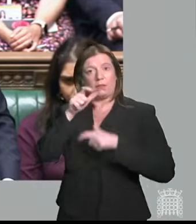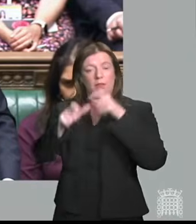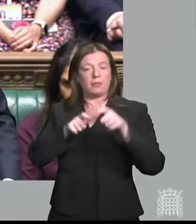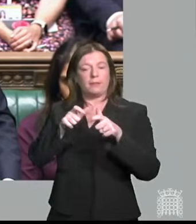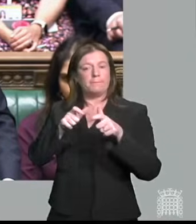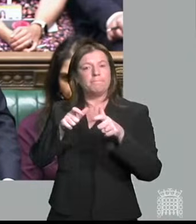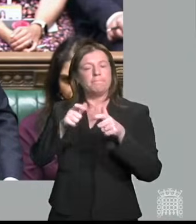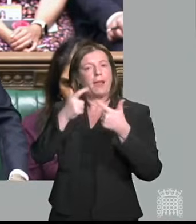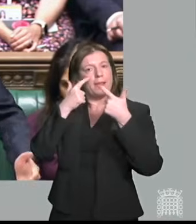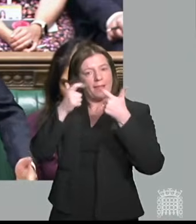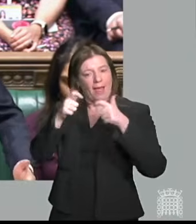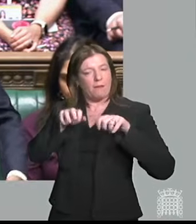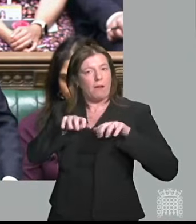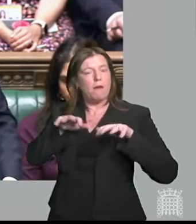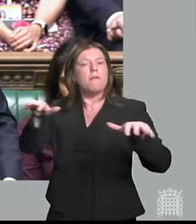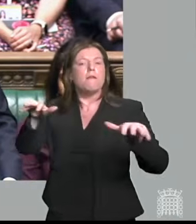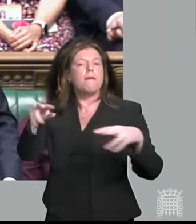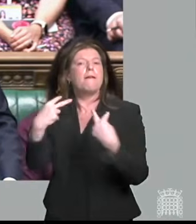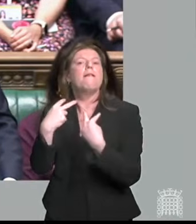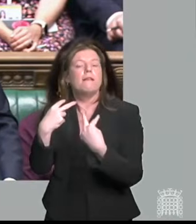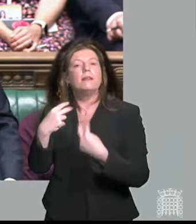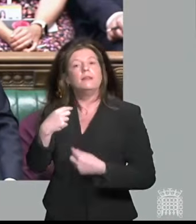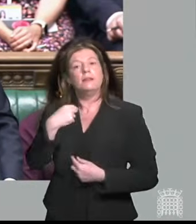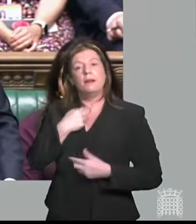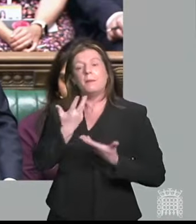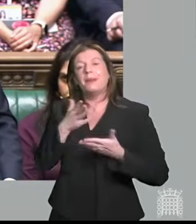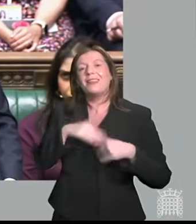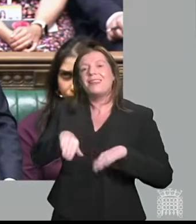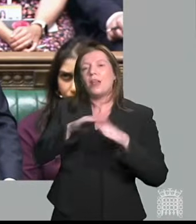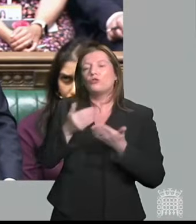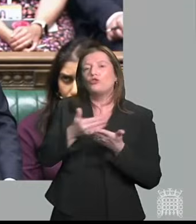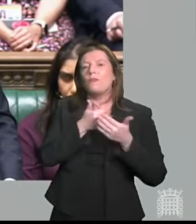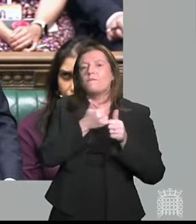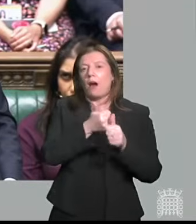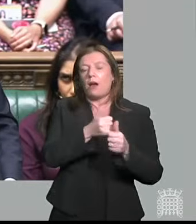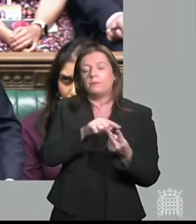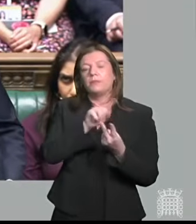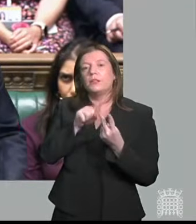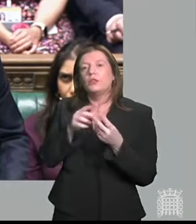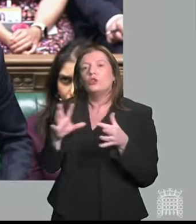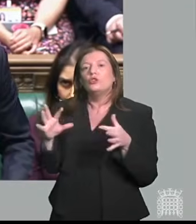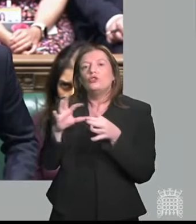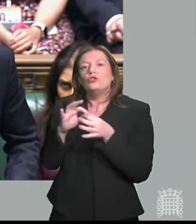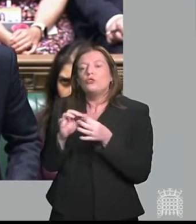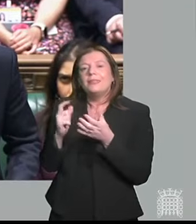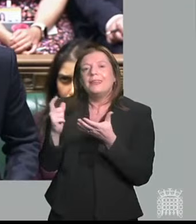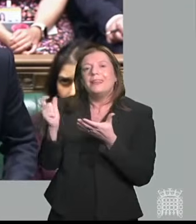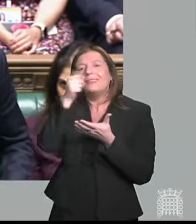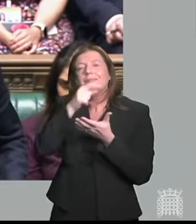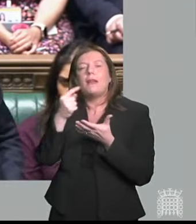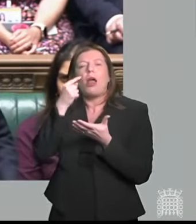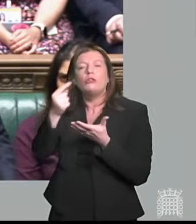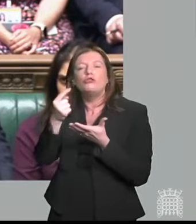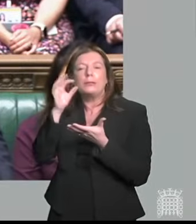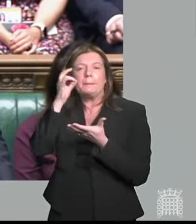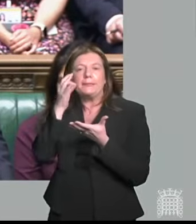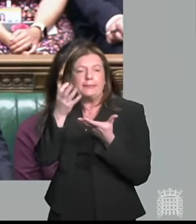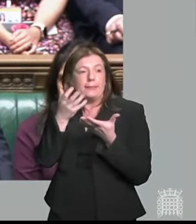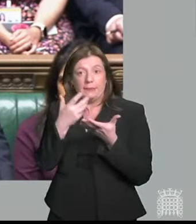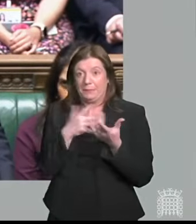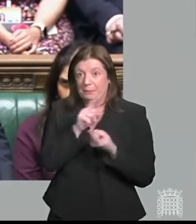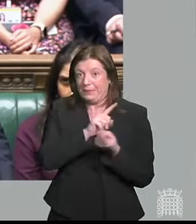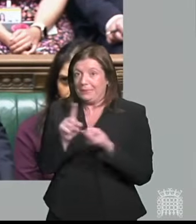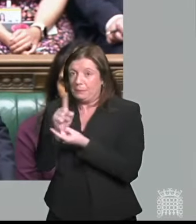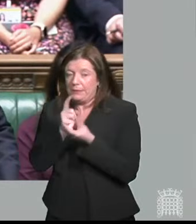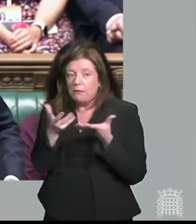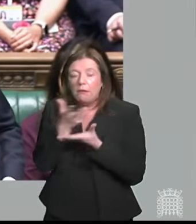House. This morning, I met with the National Security Advisor, but also the chair of the Joint Intelligence Committee. I can tell the honourable gentleman our intelligence